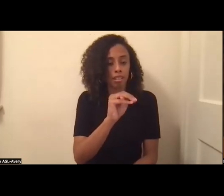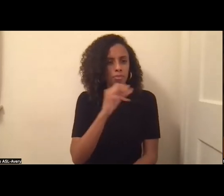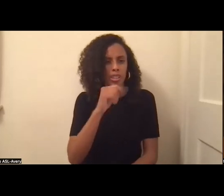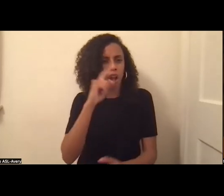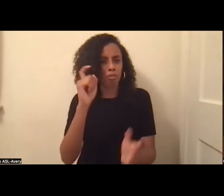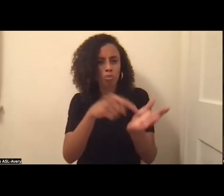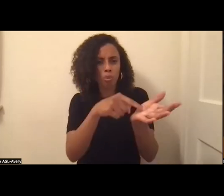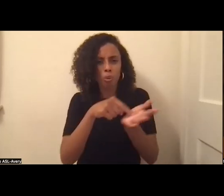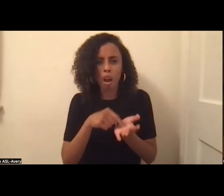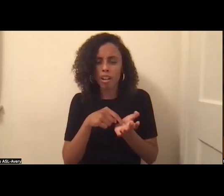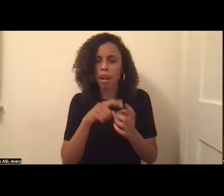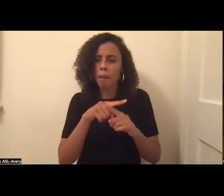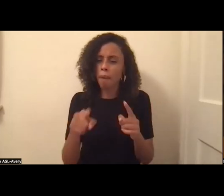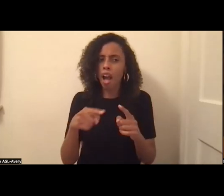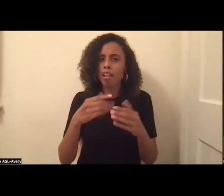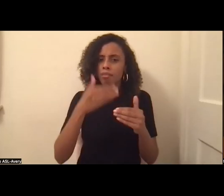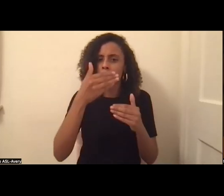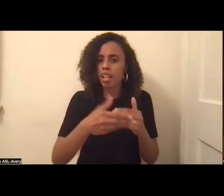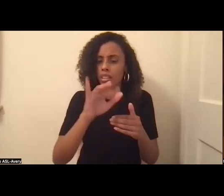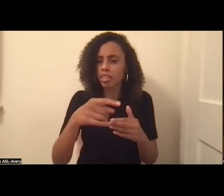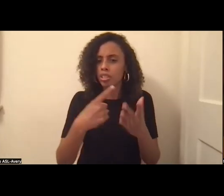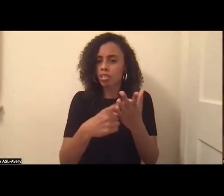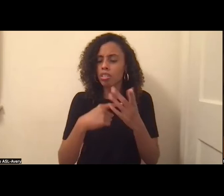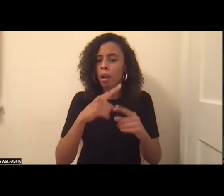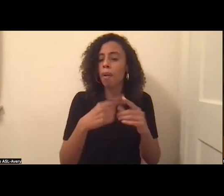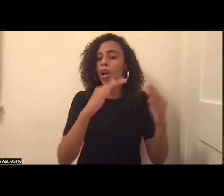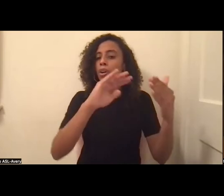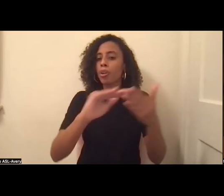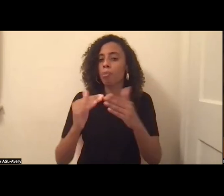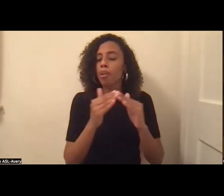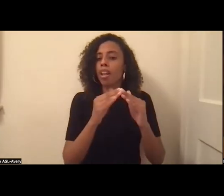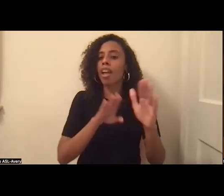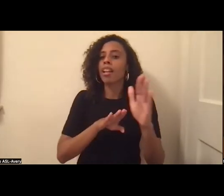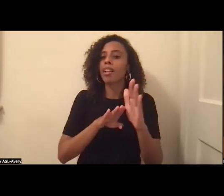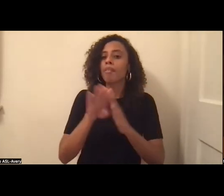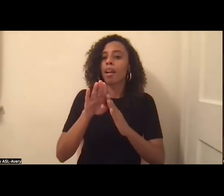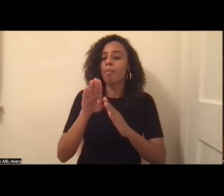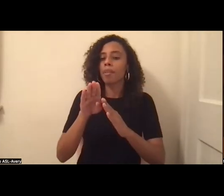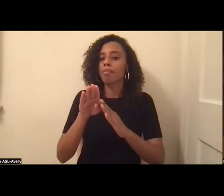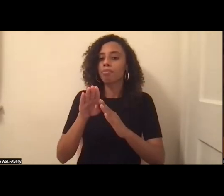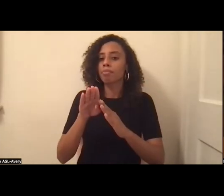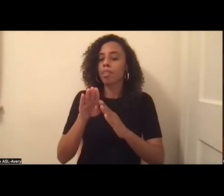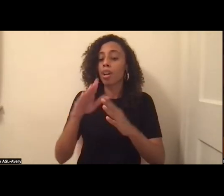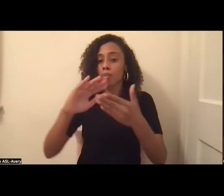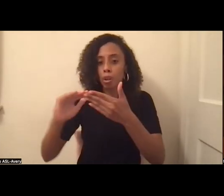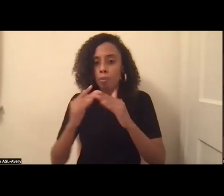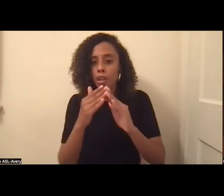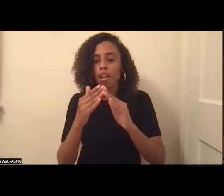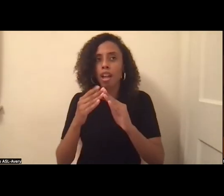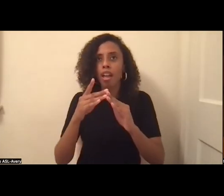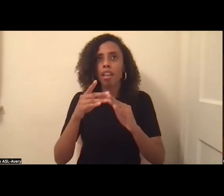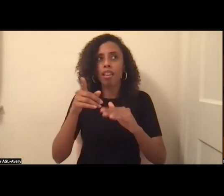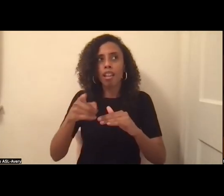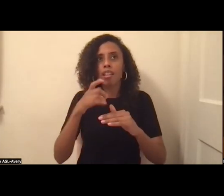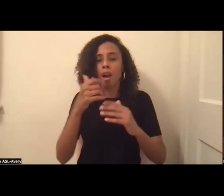she talks about community and the development of community. And this is where I want to kind of ground down